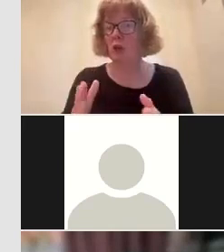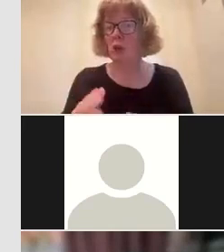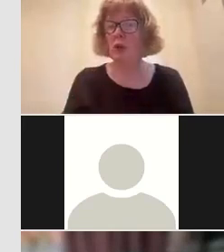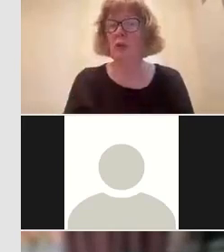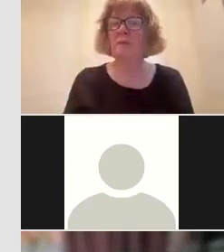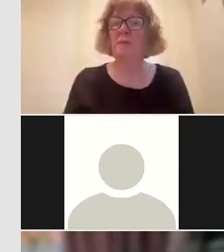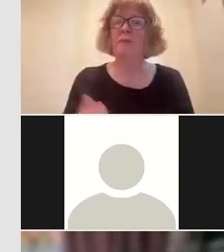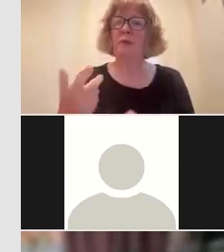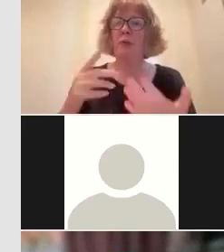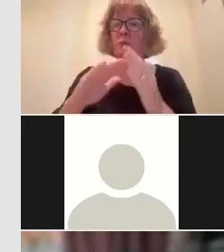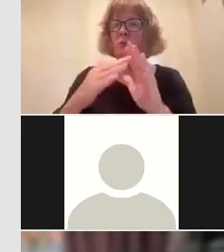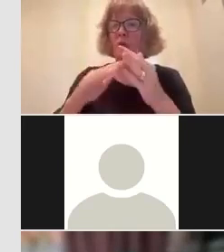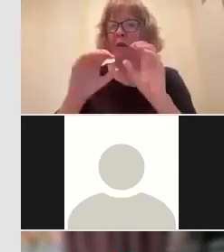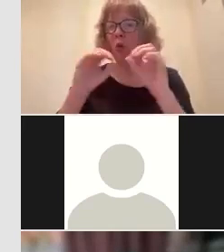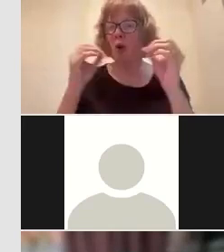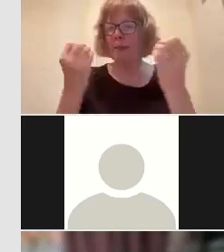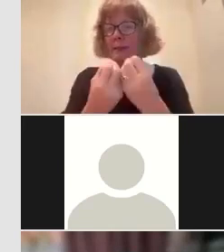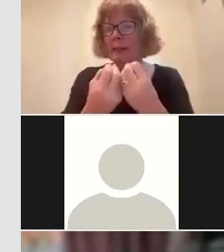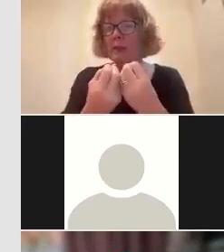community organizations,